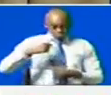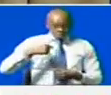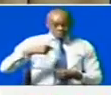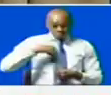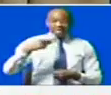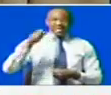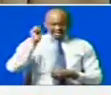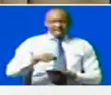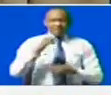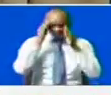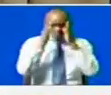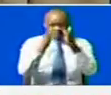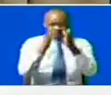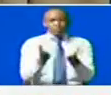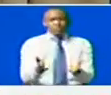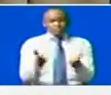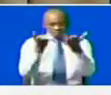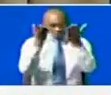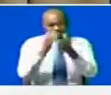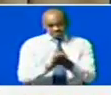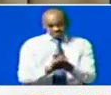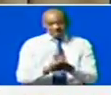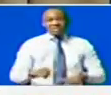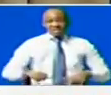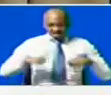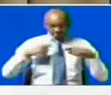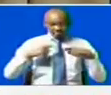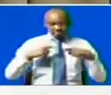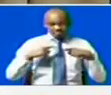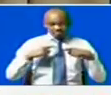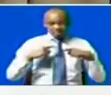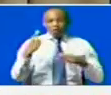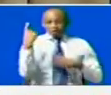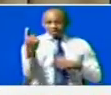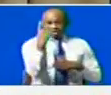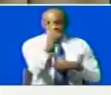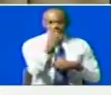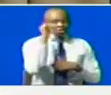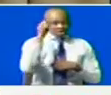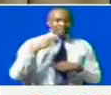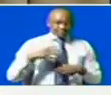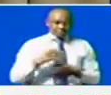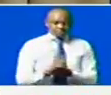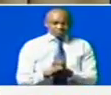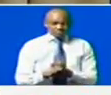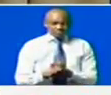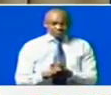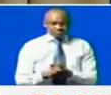we can focus on improving the lives of each and every Kenyan.